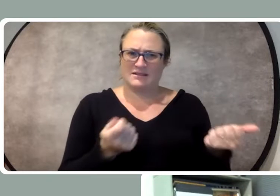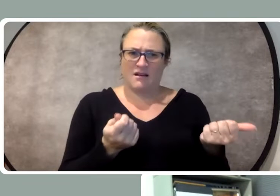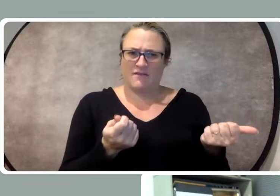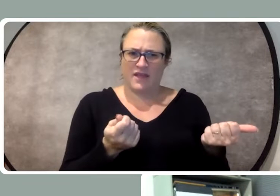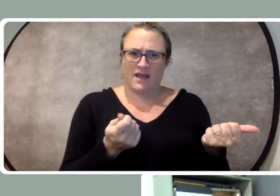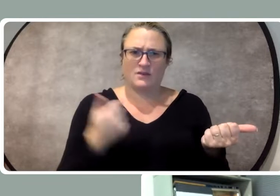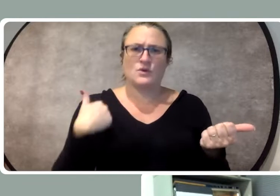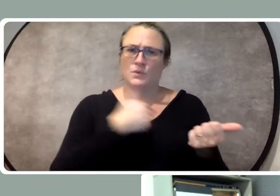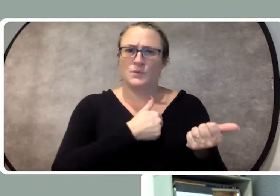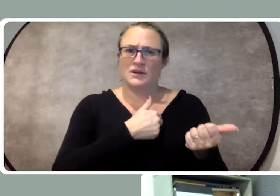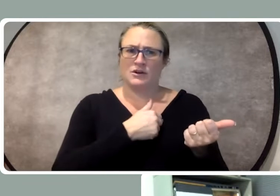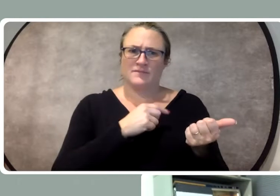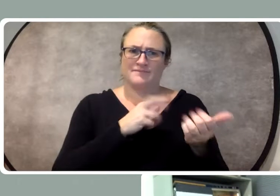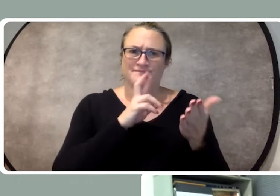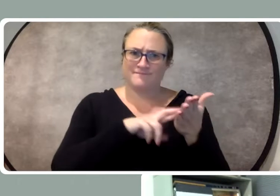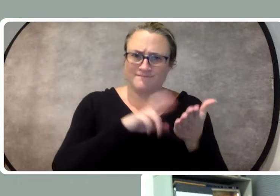research